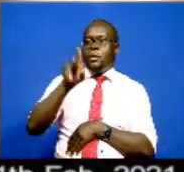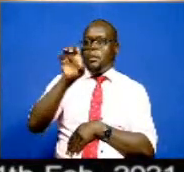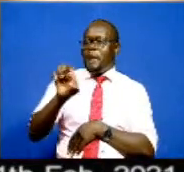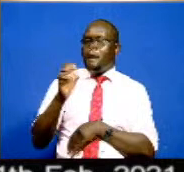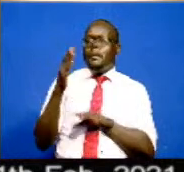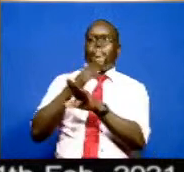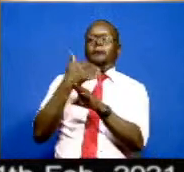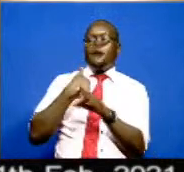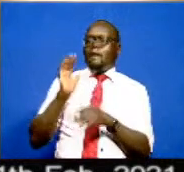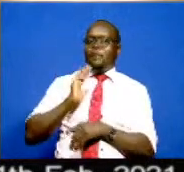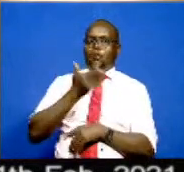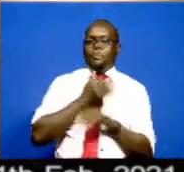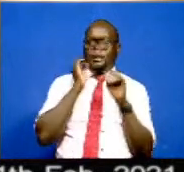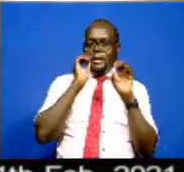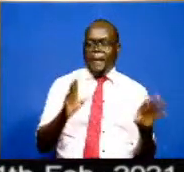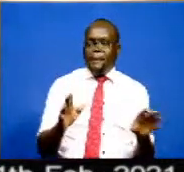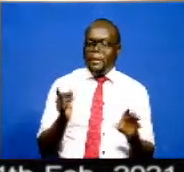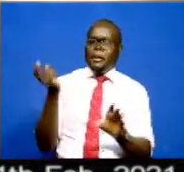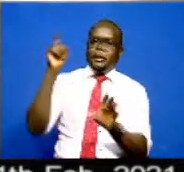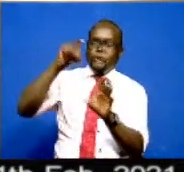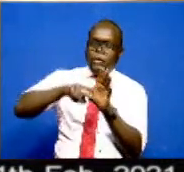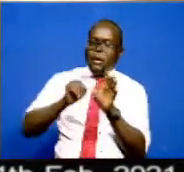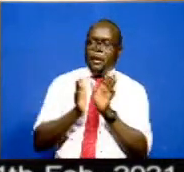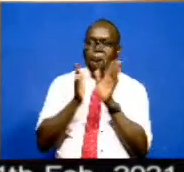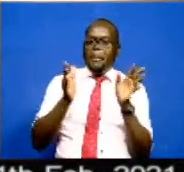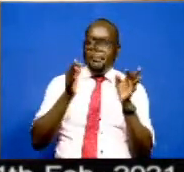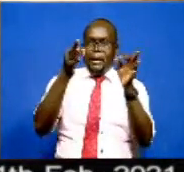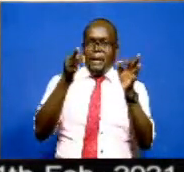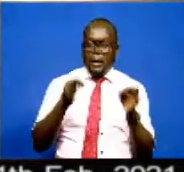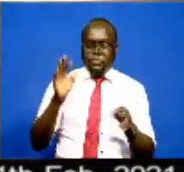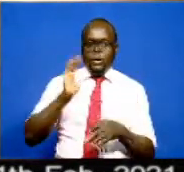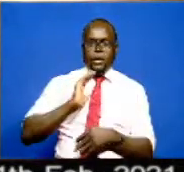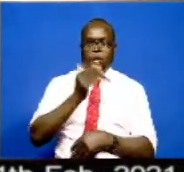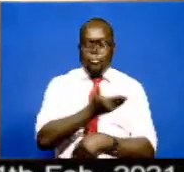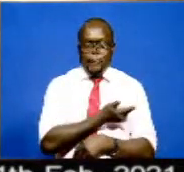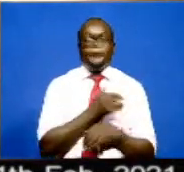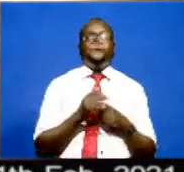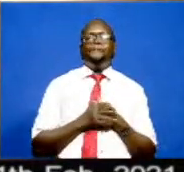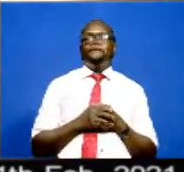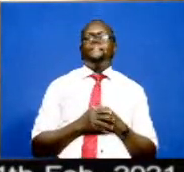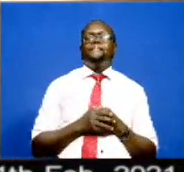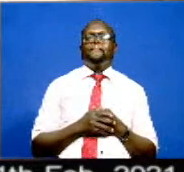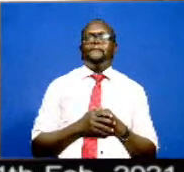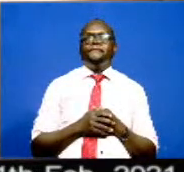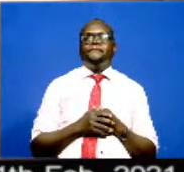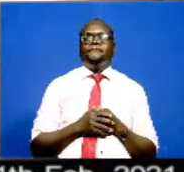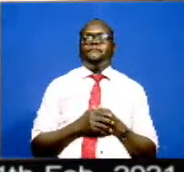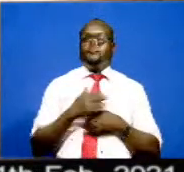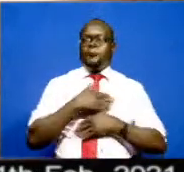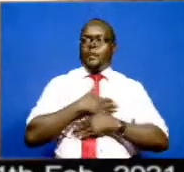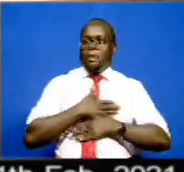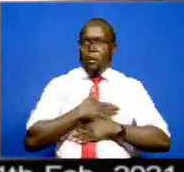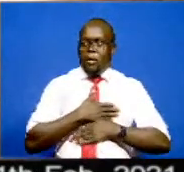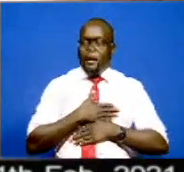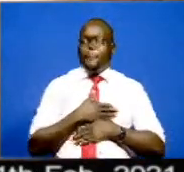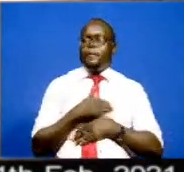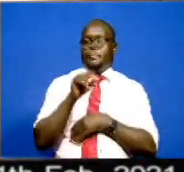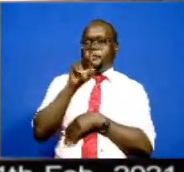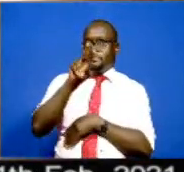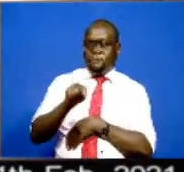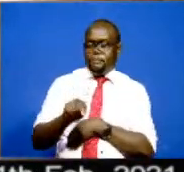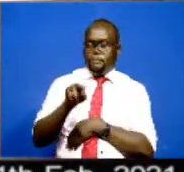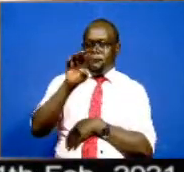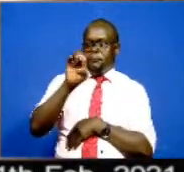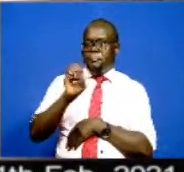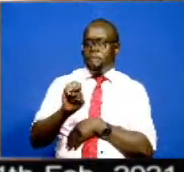he's now been allocated a committee in public accounts. And the Honorable Nelson Koech did